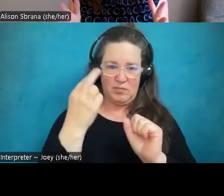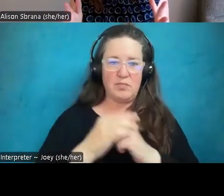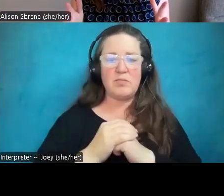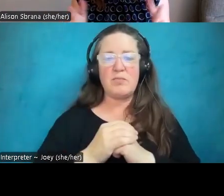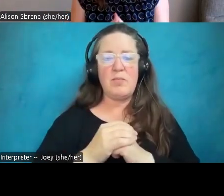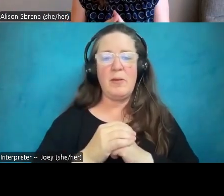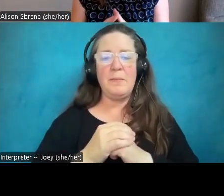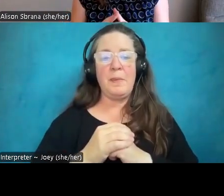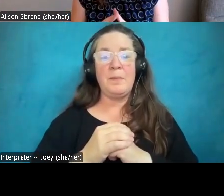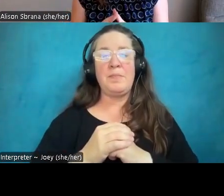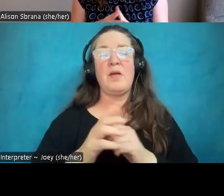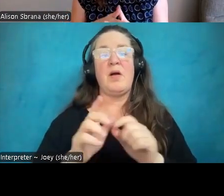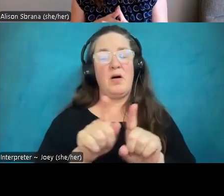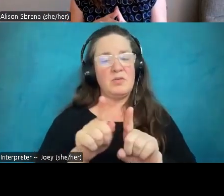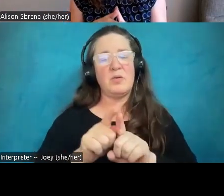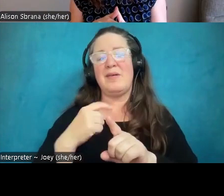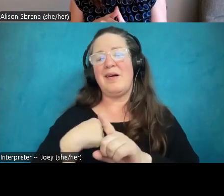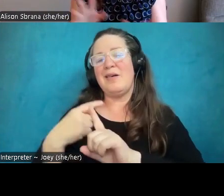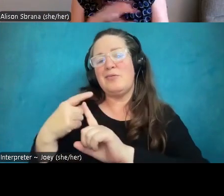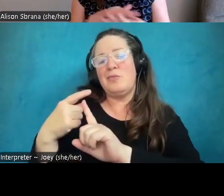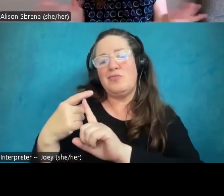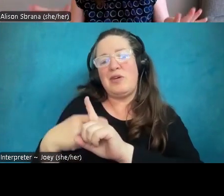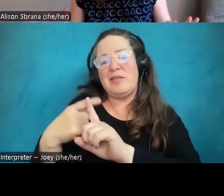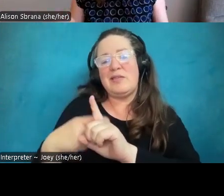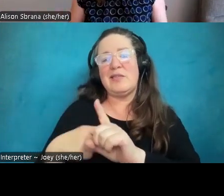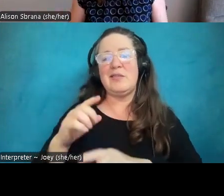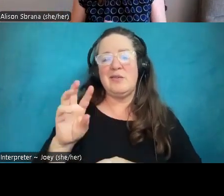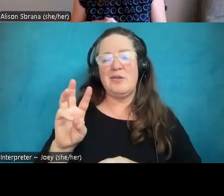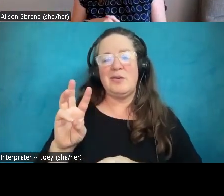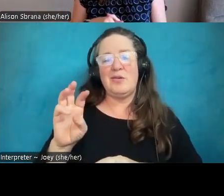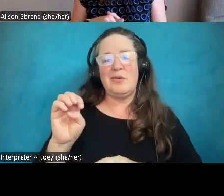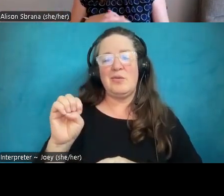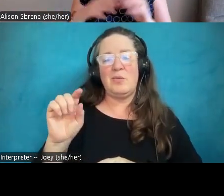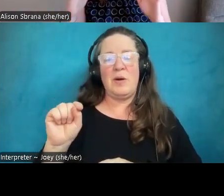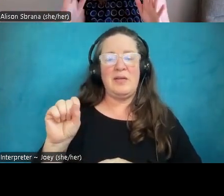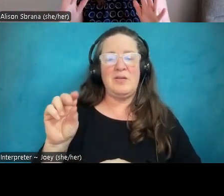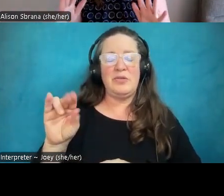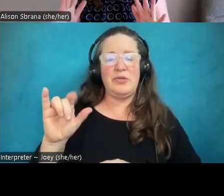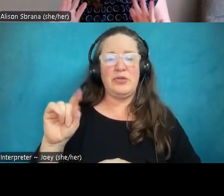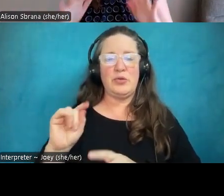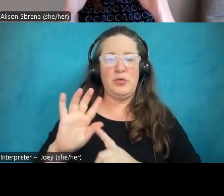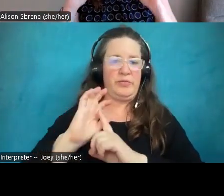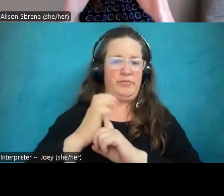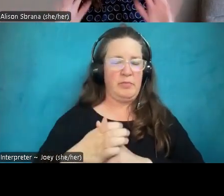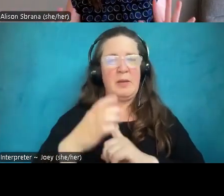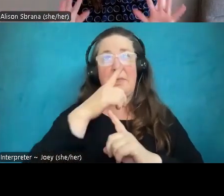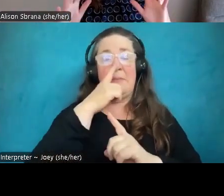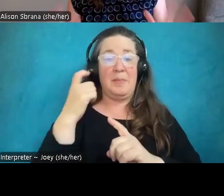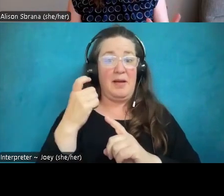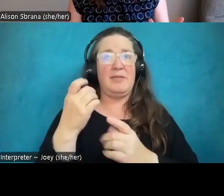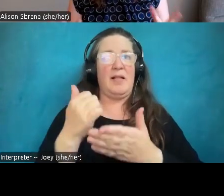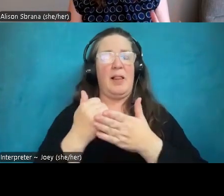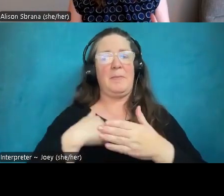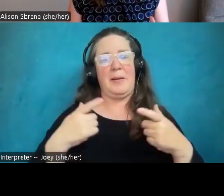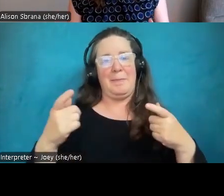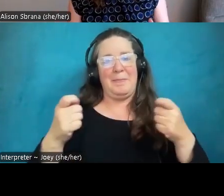I rented wetsuit gear for temperature management. I have very poor temperature regulation. I also have Raynaud's. I can't